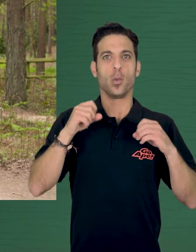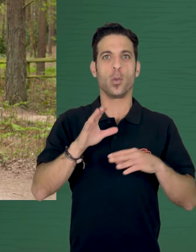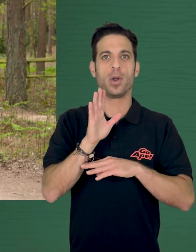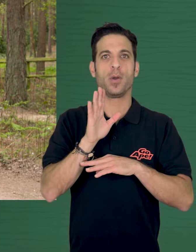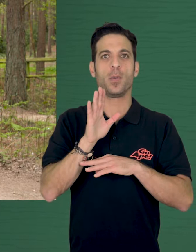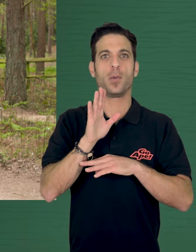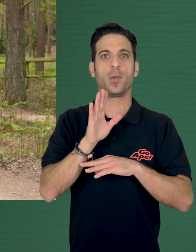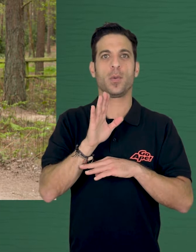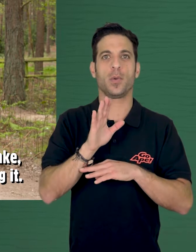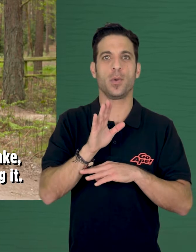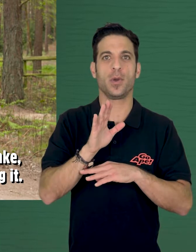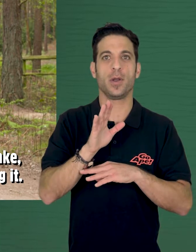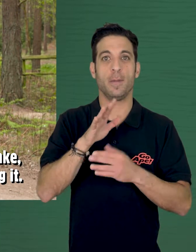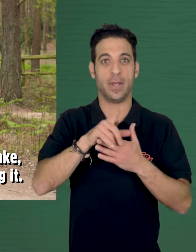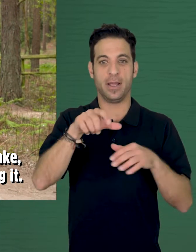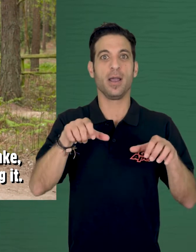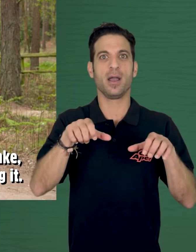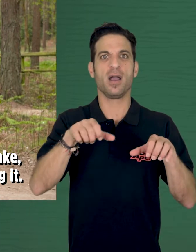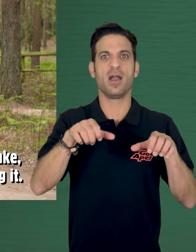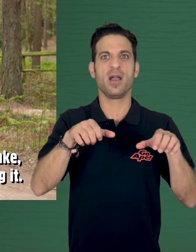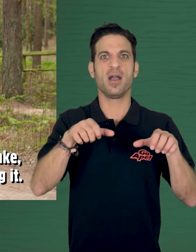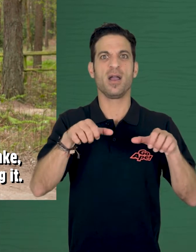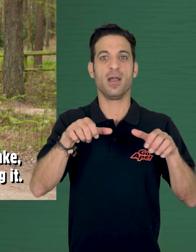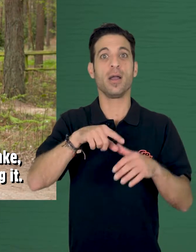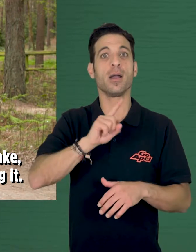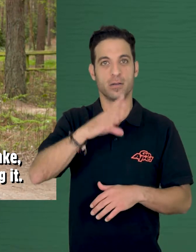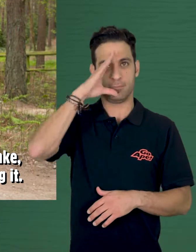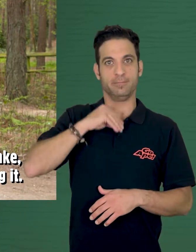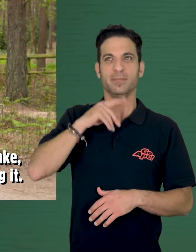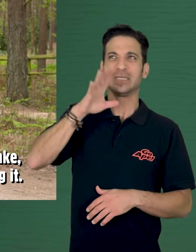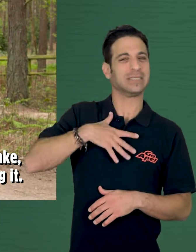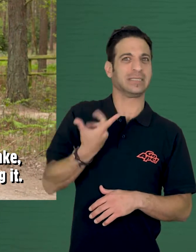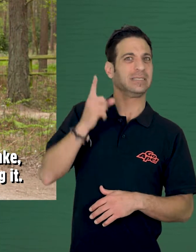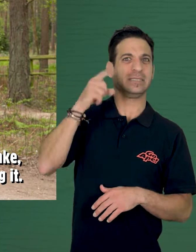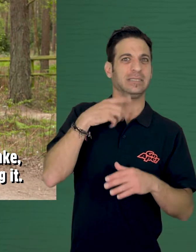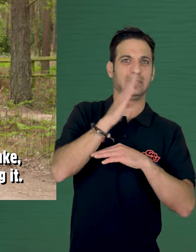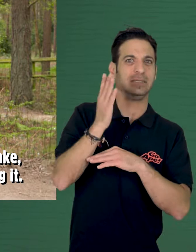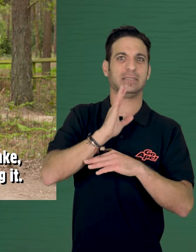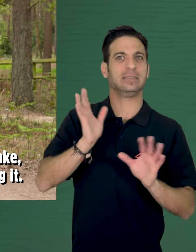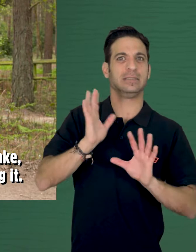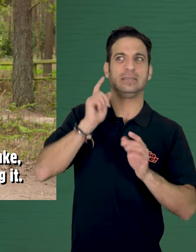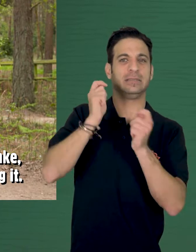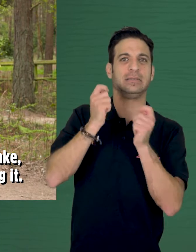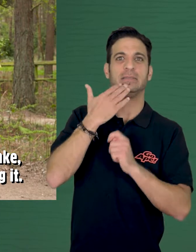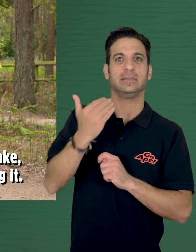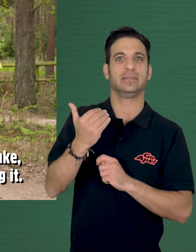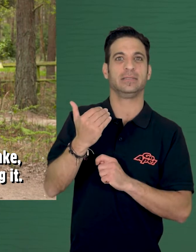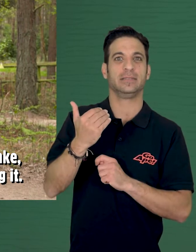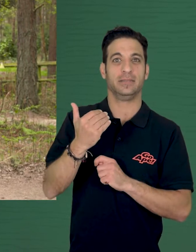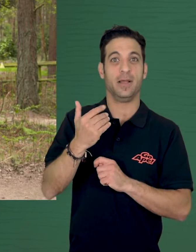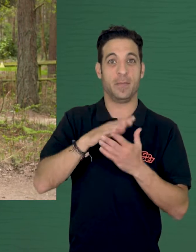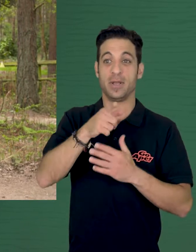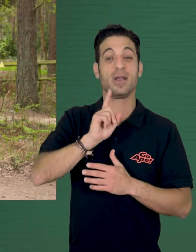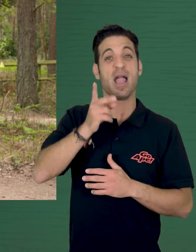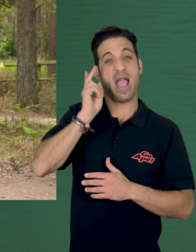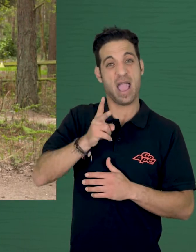down slightly. If you find that when you're riding, the handlebars shake, it means the Segway doesn't like the way you're riding it. So